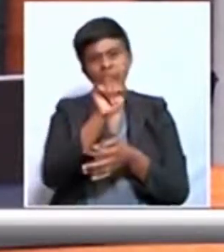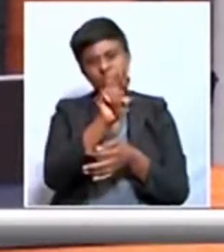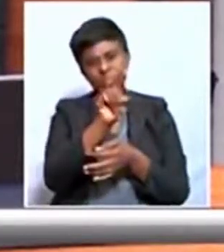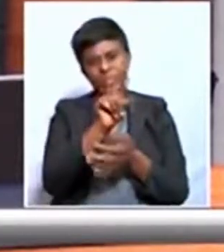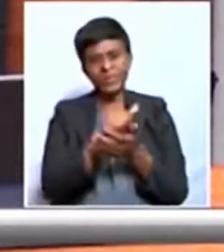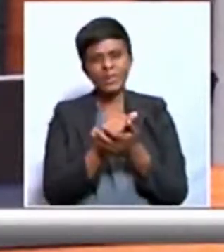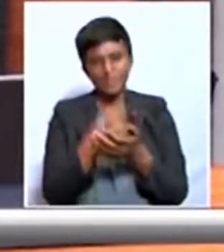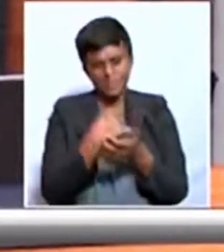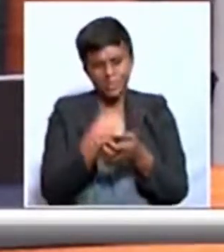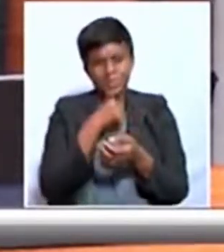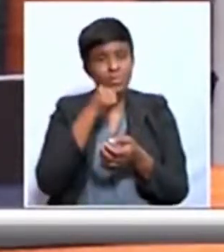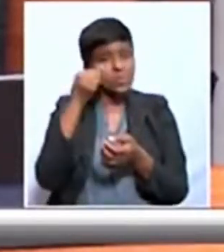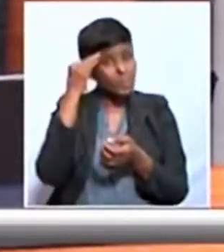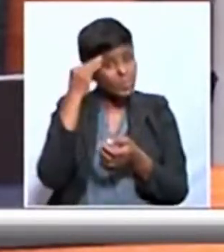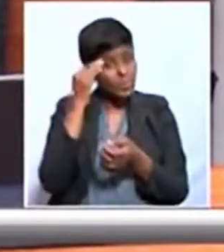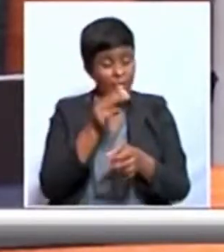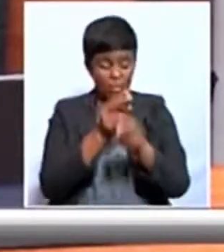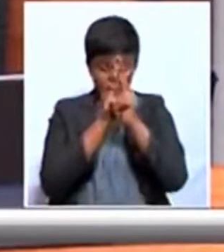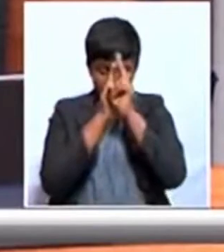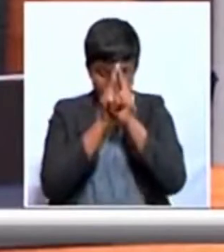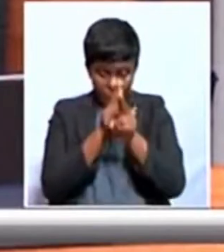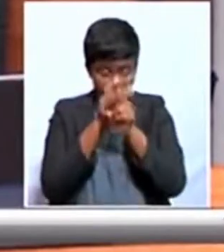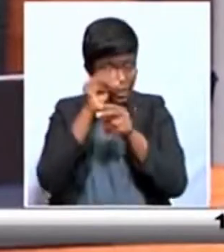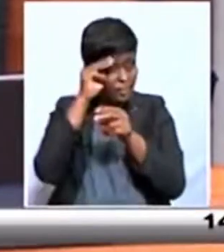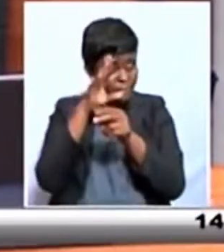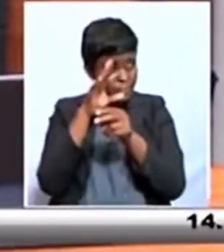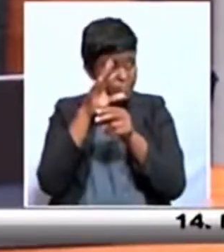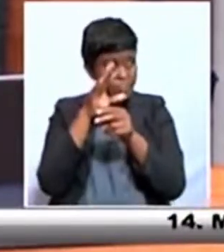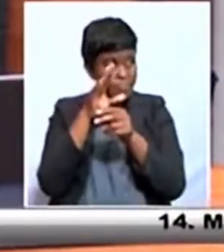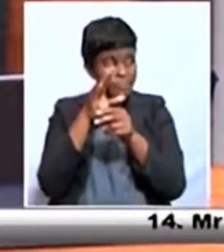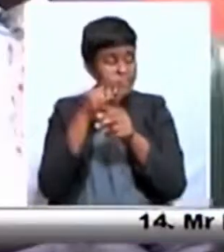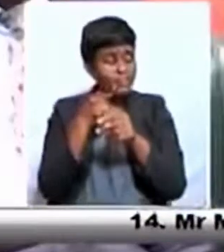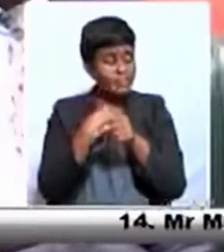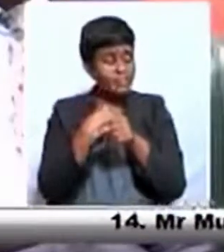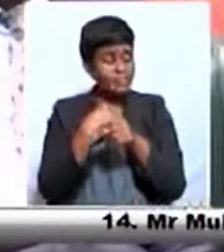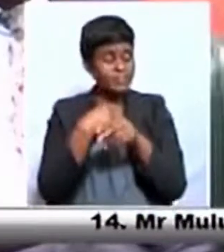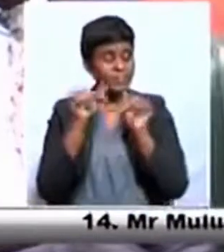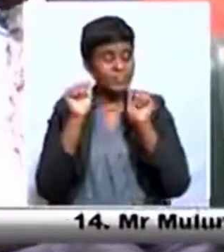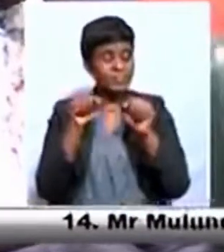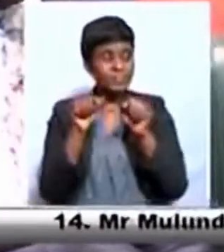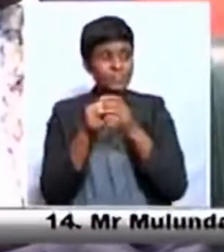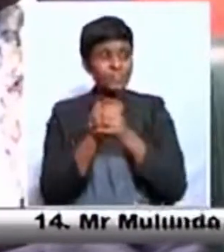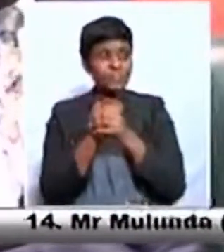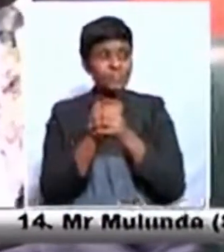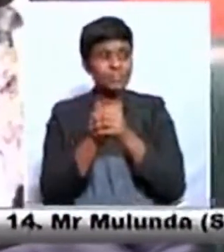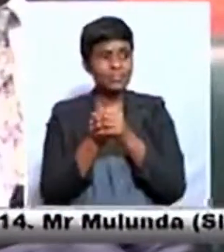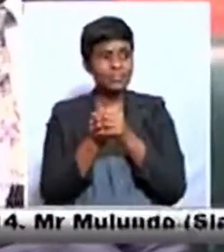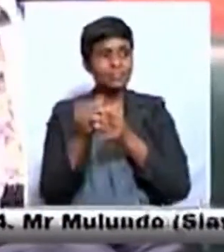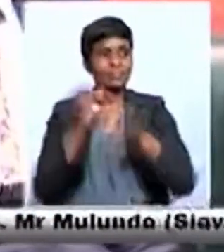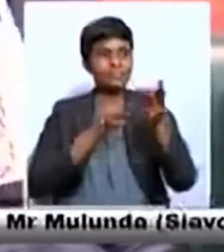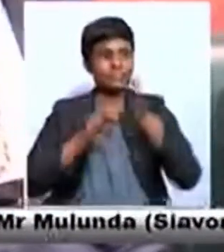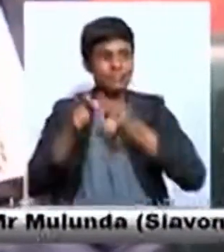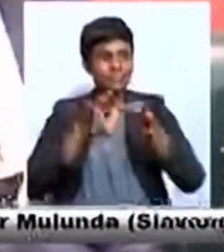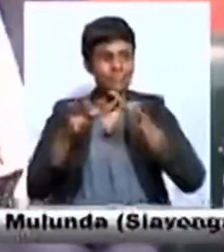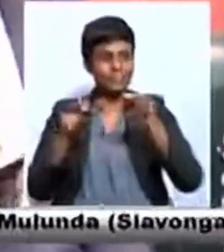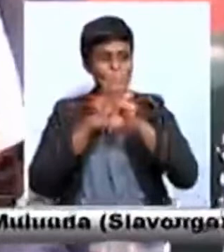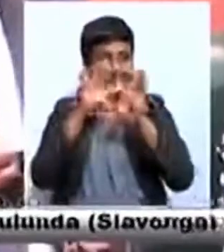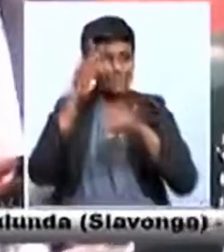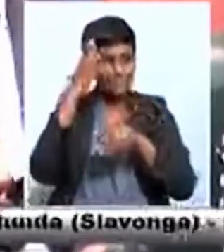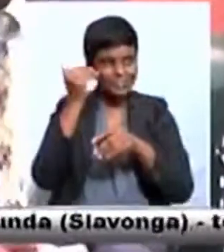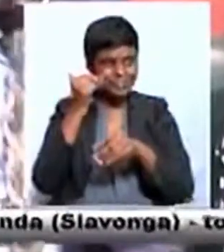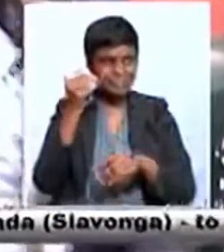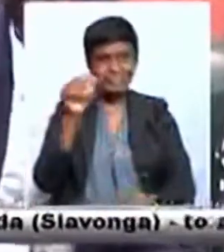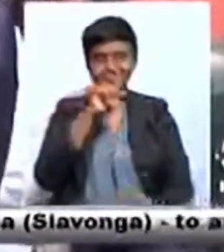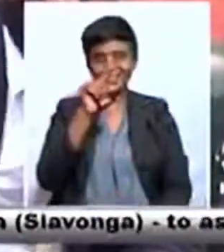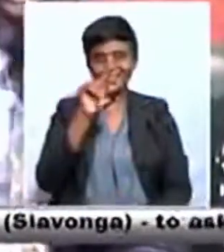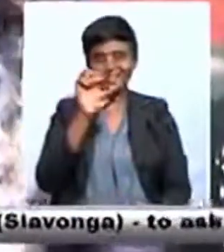I don't know whether the Honorable Minister Madam, of maybe Energy... I can, let me put it this way. Why is ZESCO